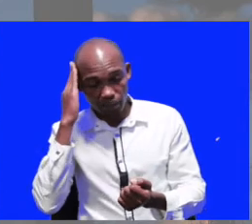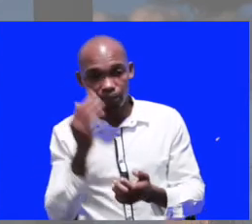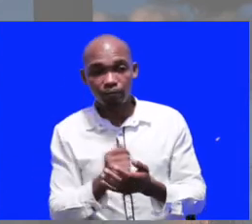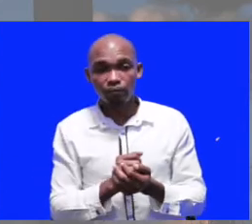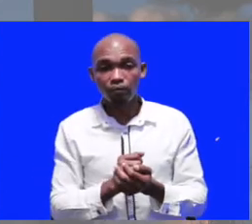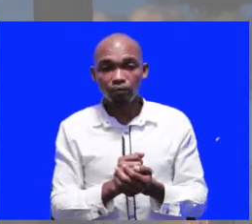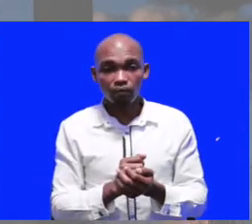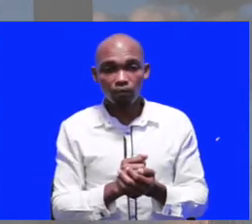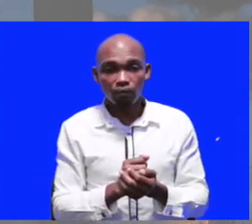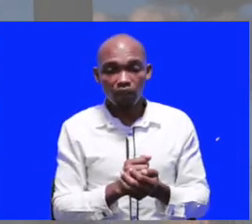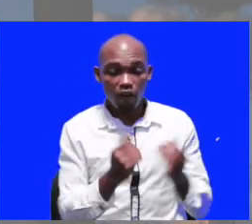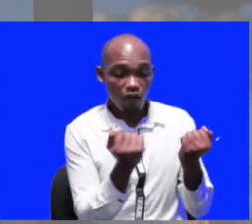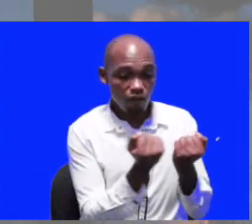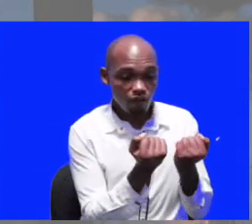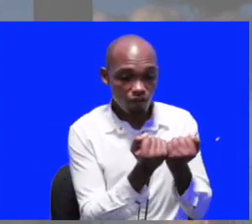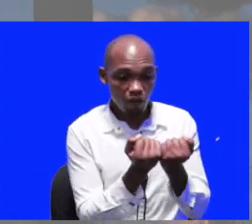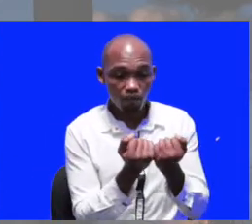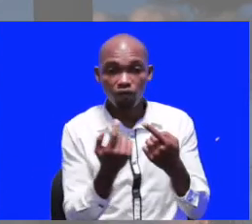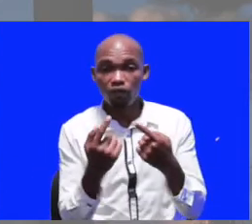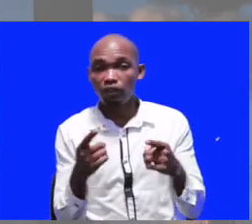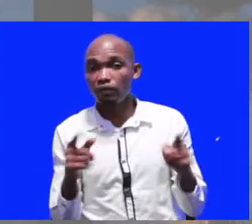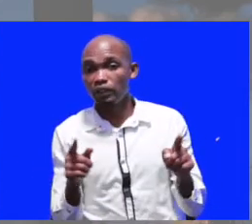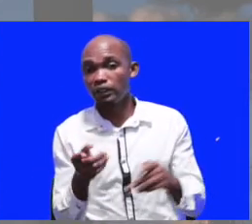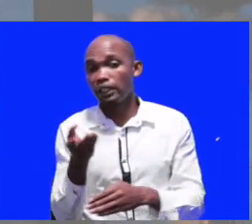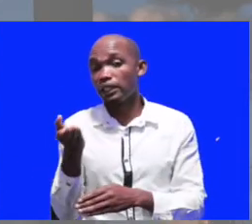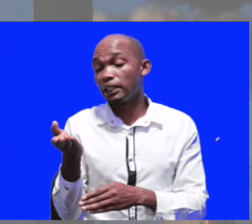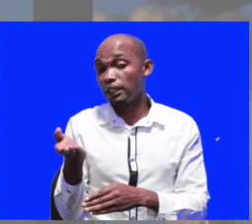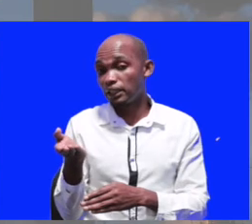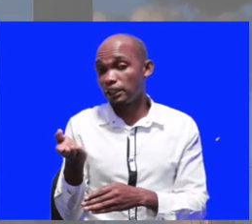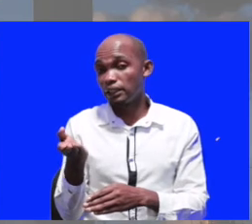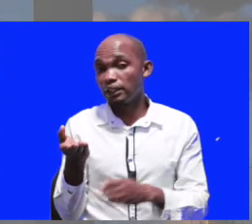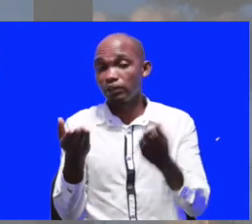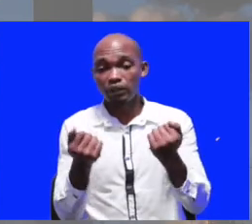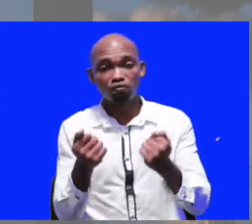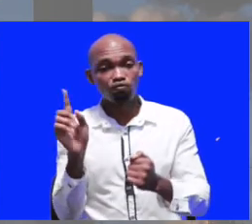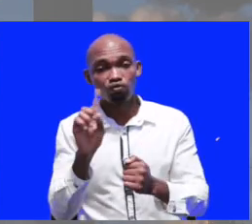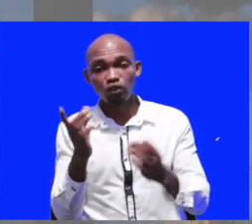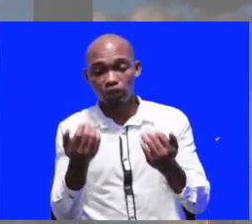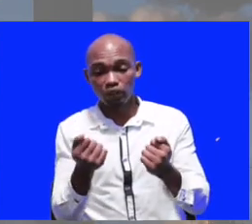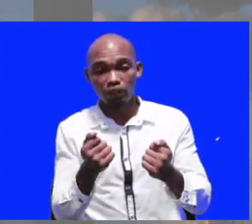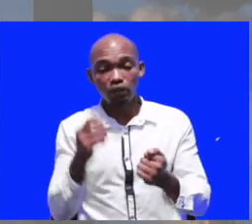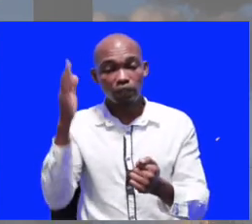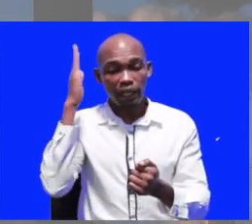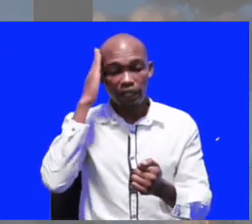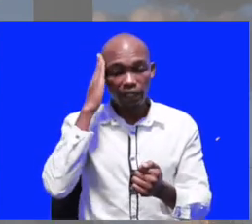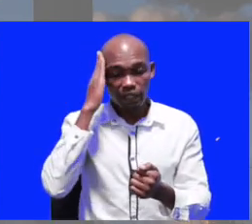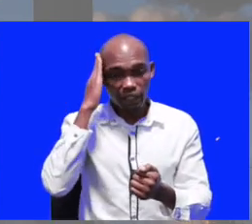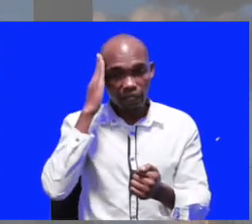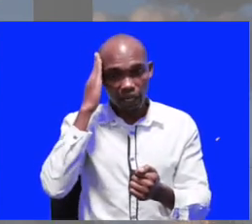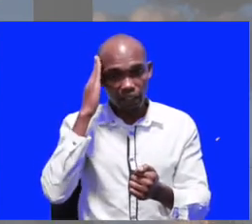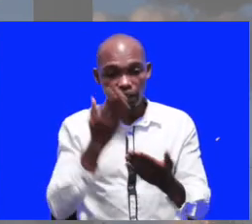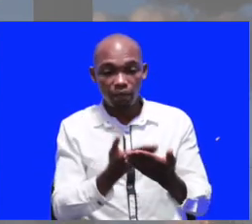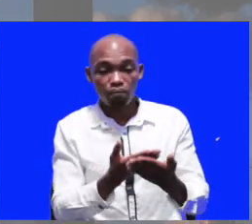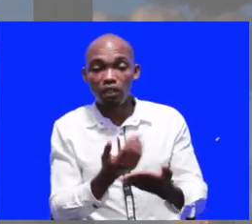This camouflaged the dark melanin form of the peppered moth. The predators of the moth did not feed